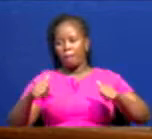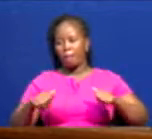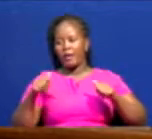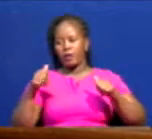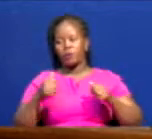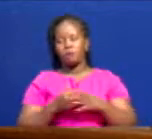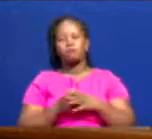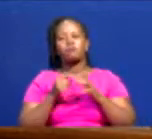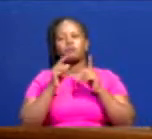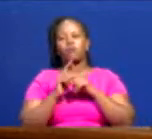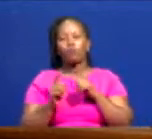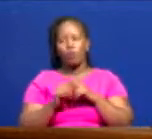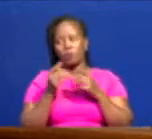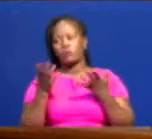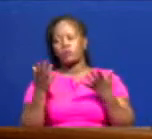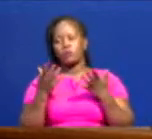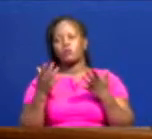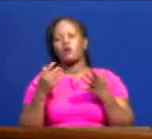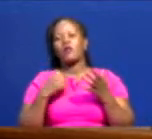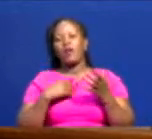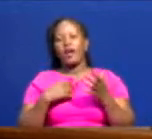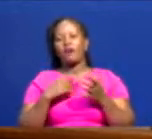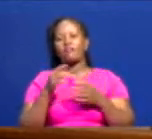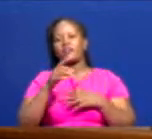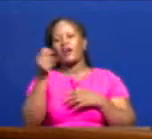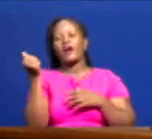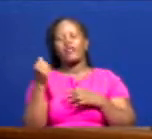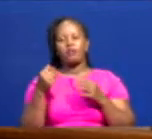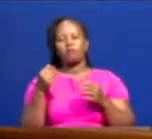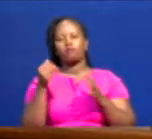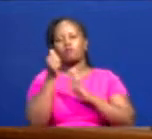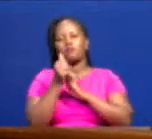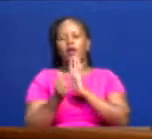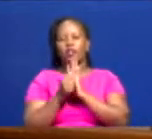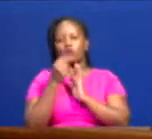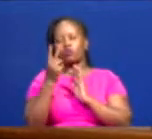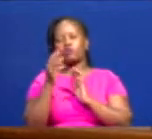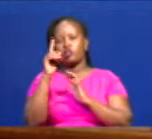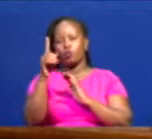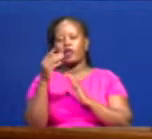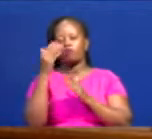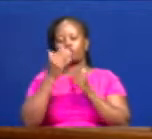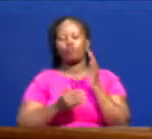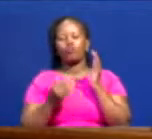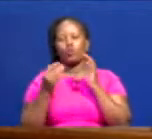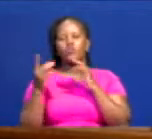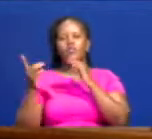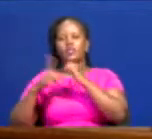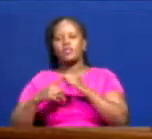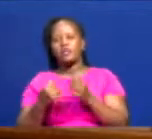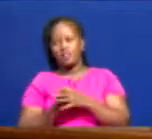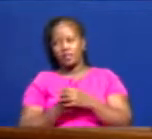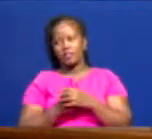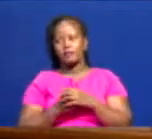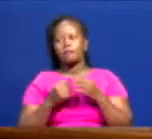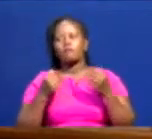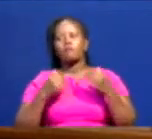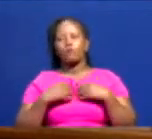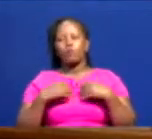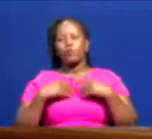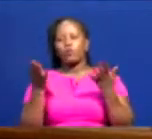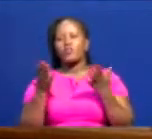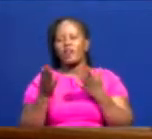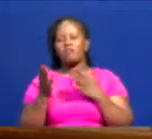My lords, I also go, and under still under 121, clause 6. There's an interesting